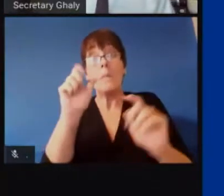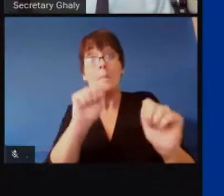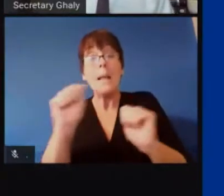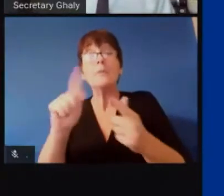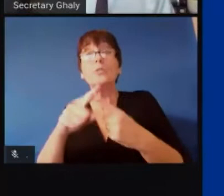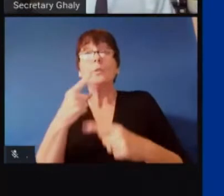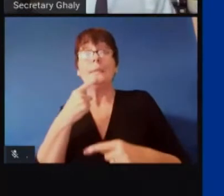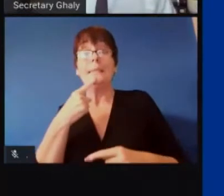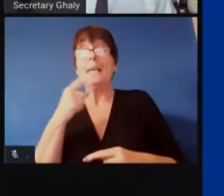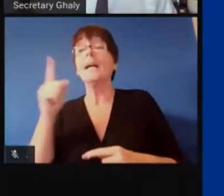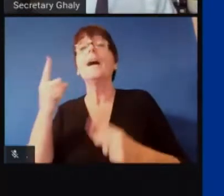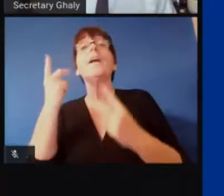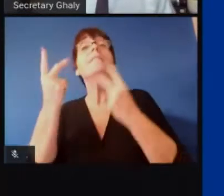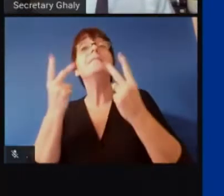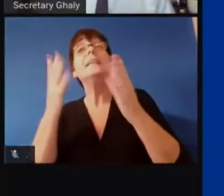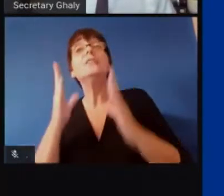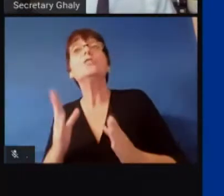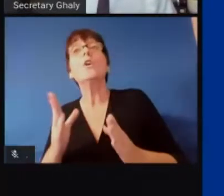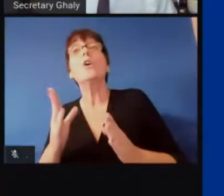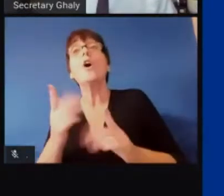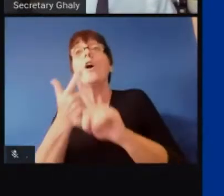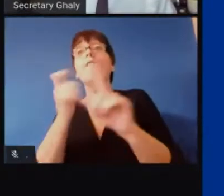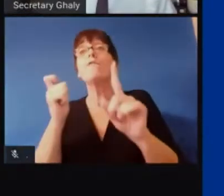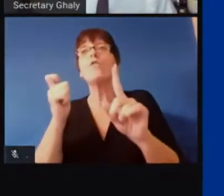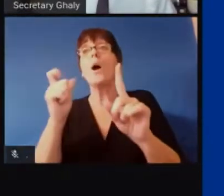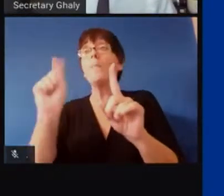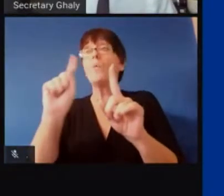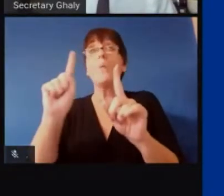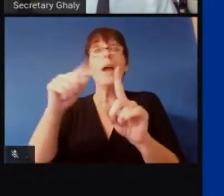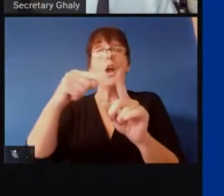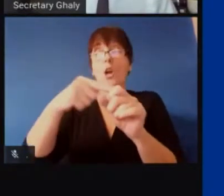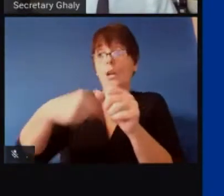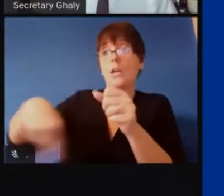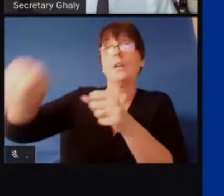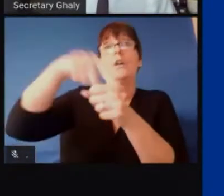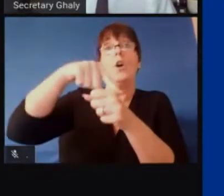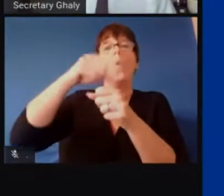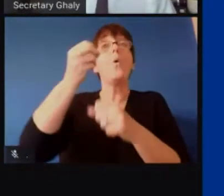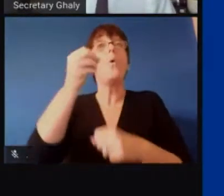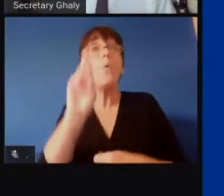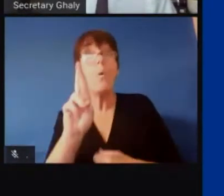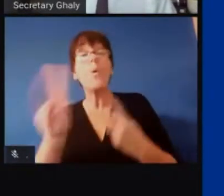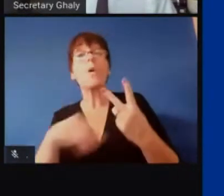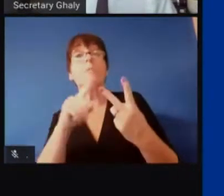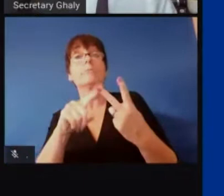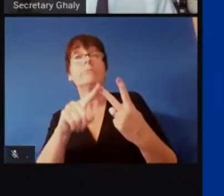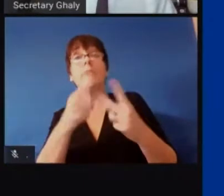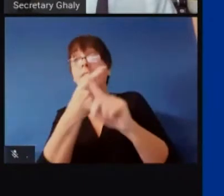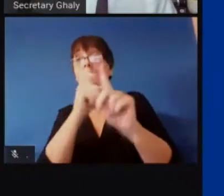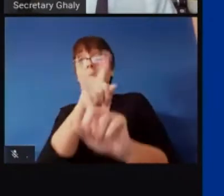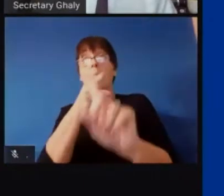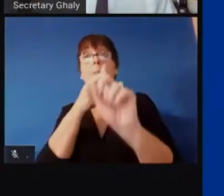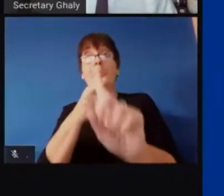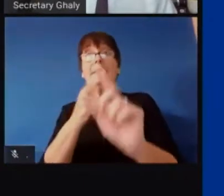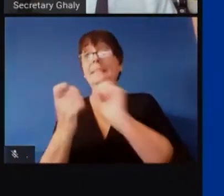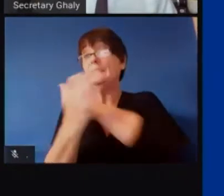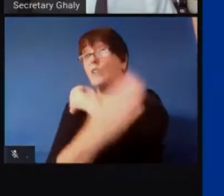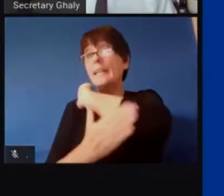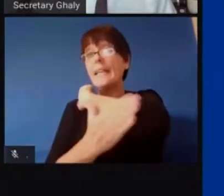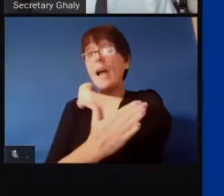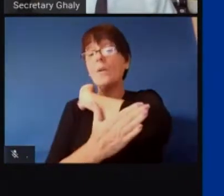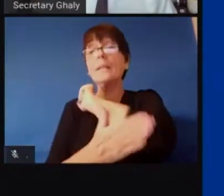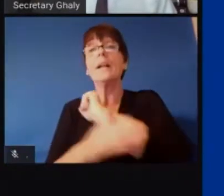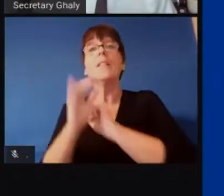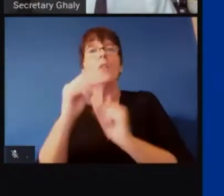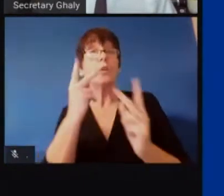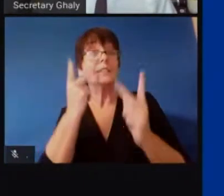say, visitors really only from a certain radius or distance, or even from a specific county. These